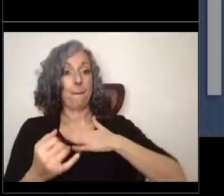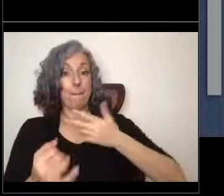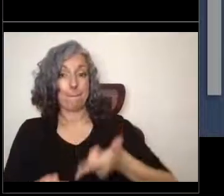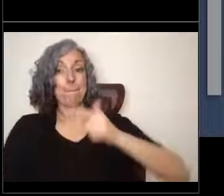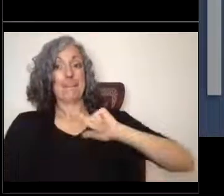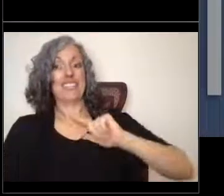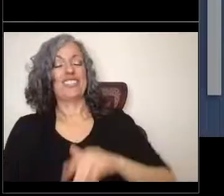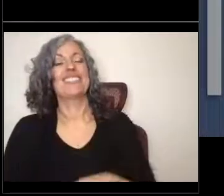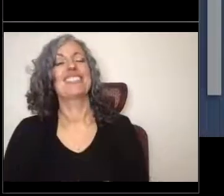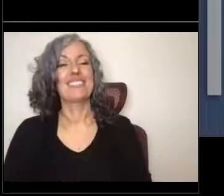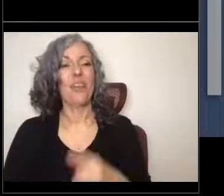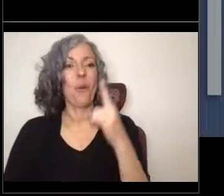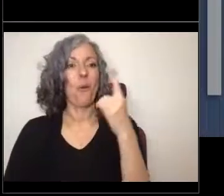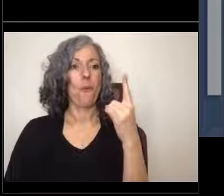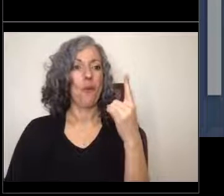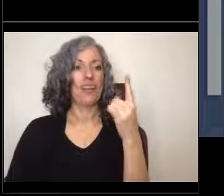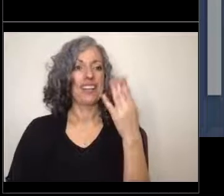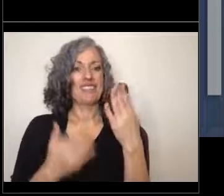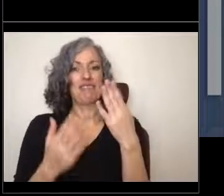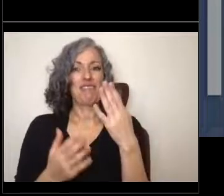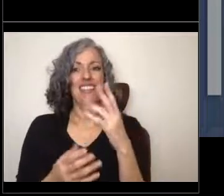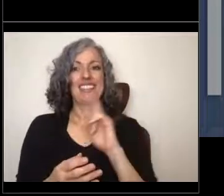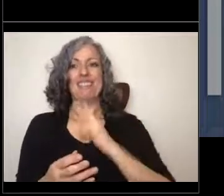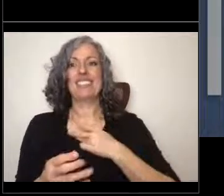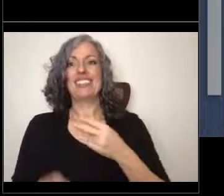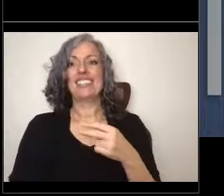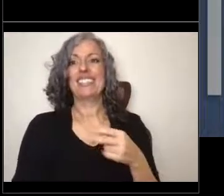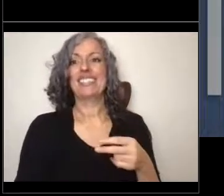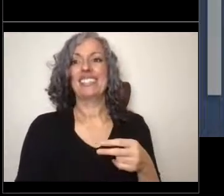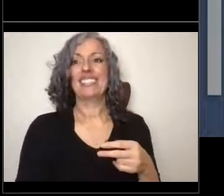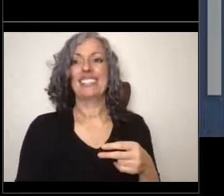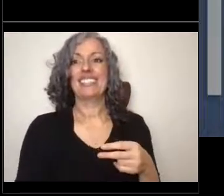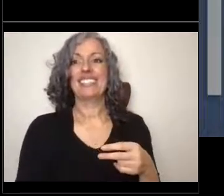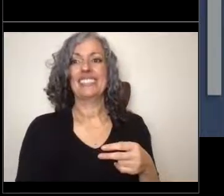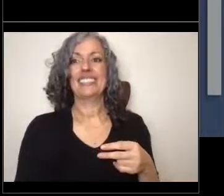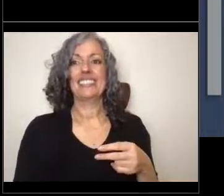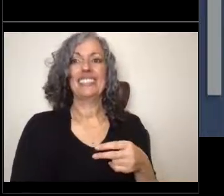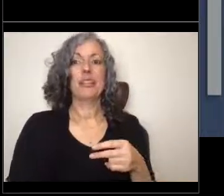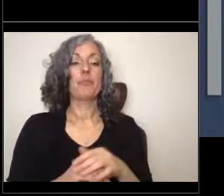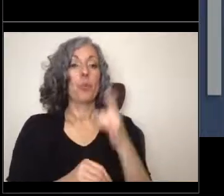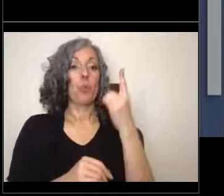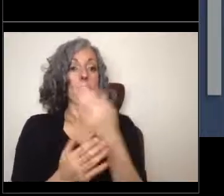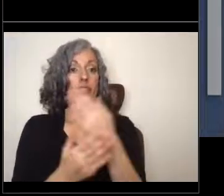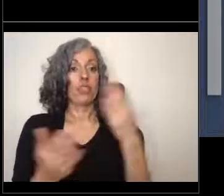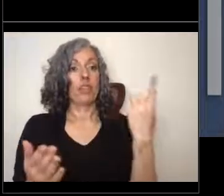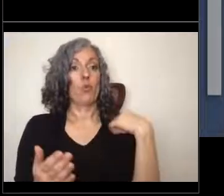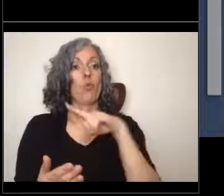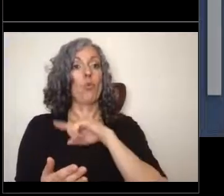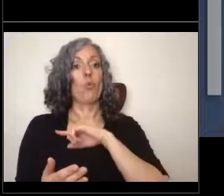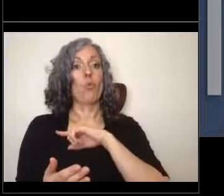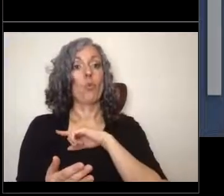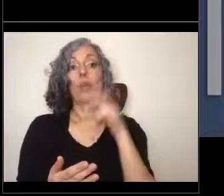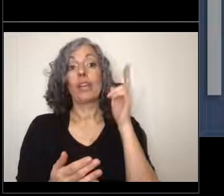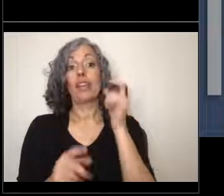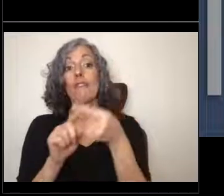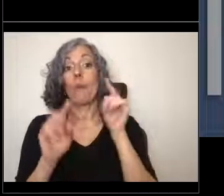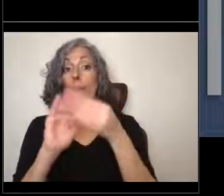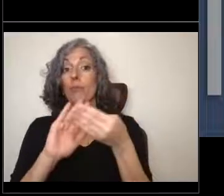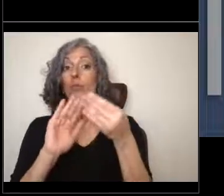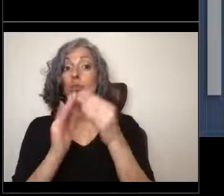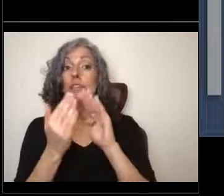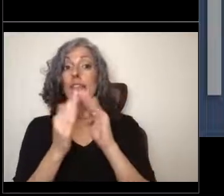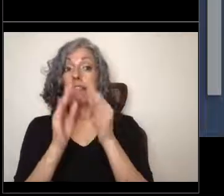me angrier is, I guess I would like to see more authentic engagement. One of the things we hear from communities is the importance